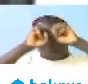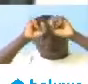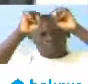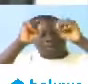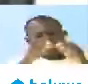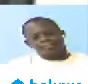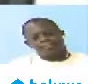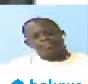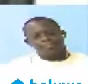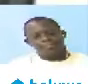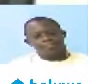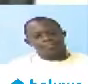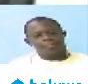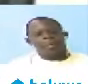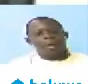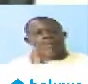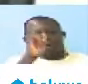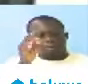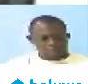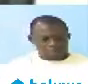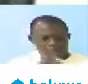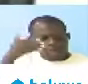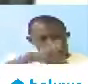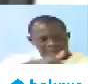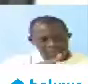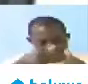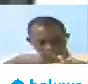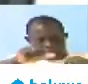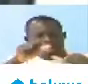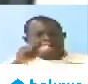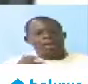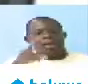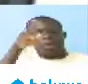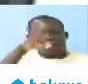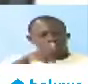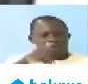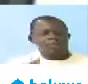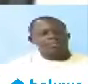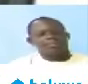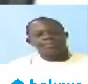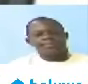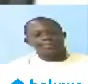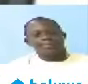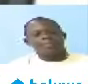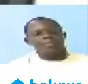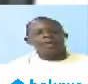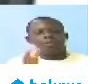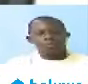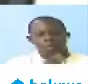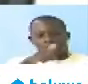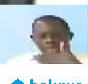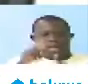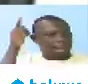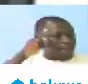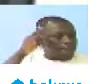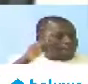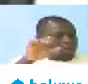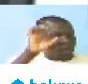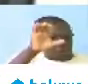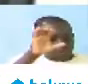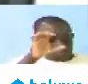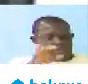Janimina Senegal, janimina au point de vue. But before reaching that point, at Rabirimbe Liberiano. Because when we were in Liberia, we